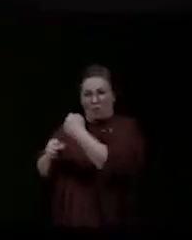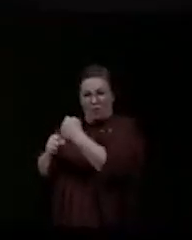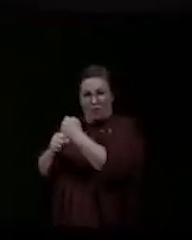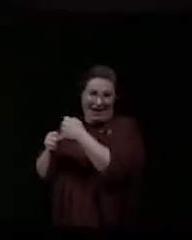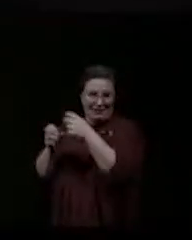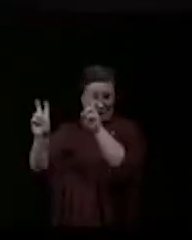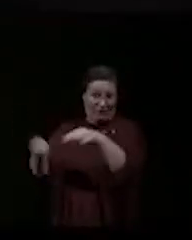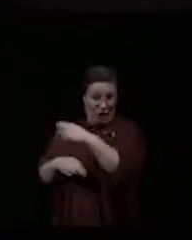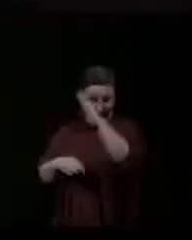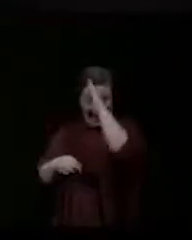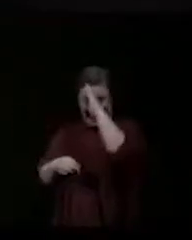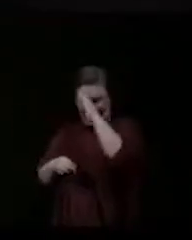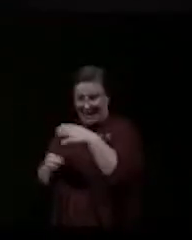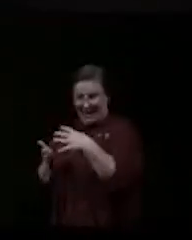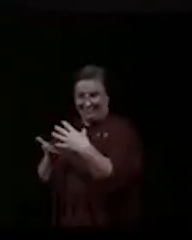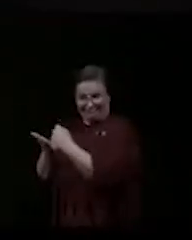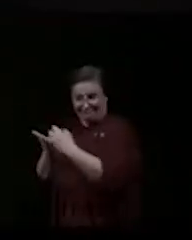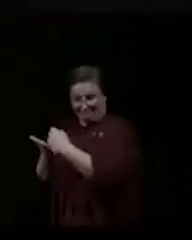do